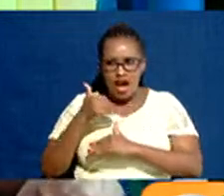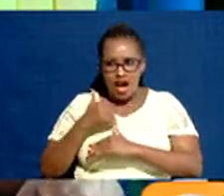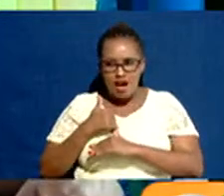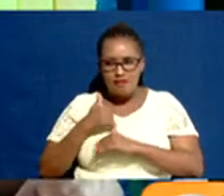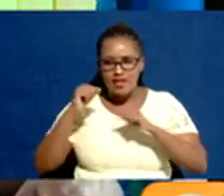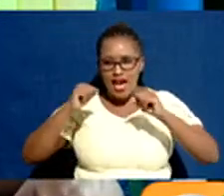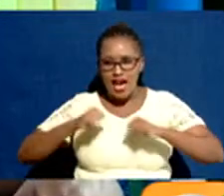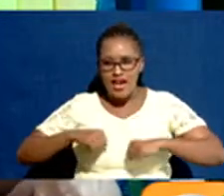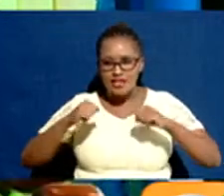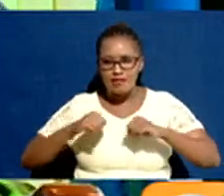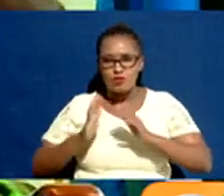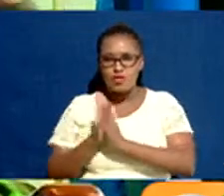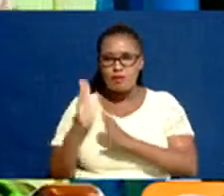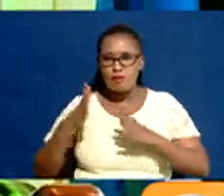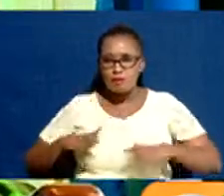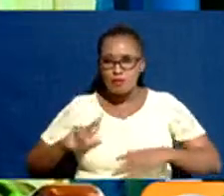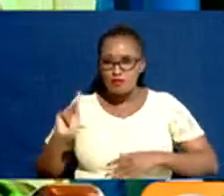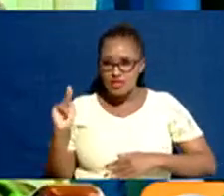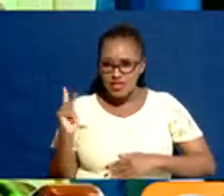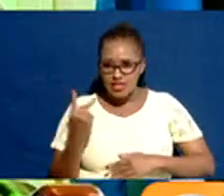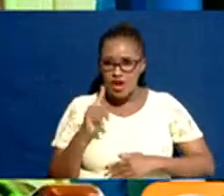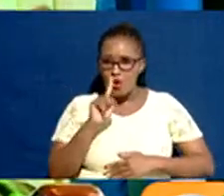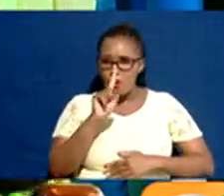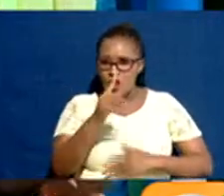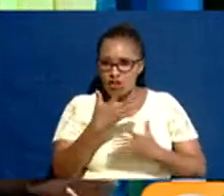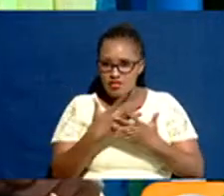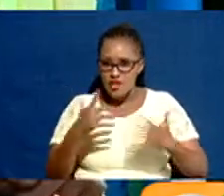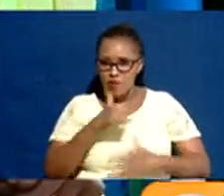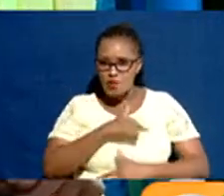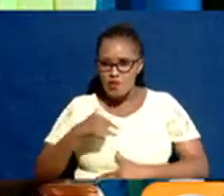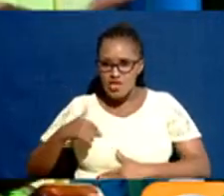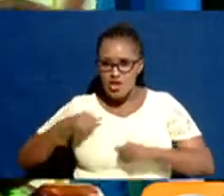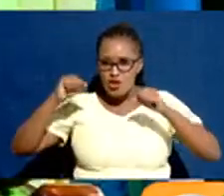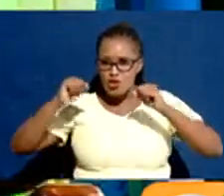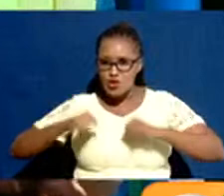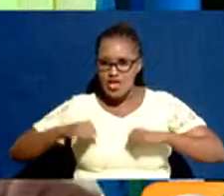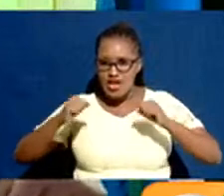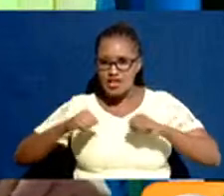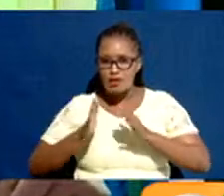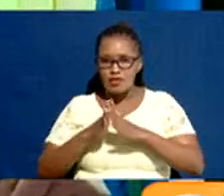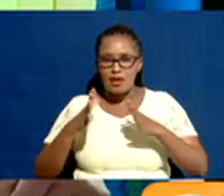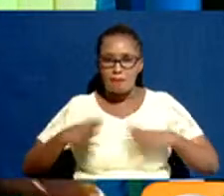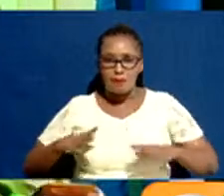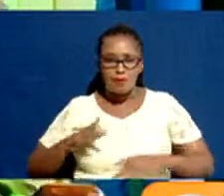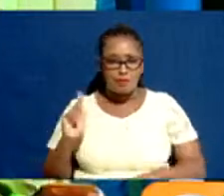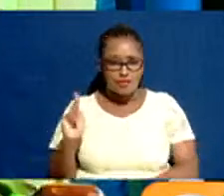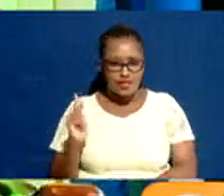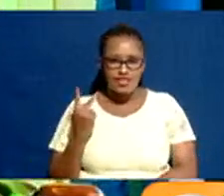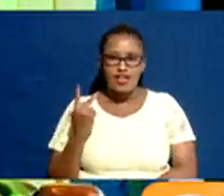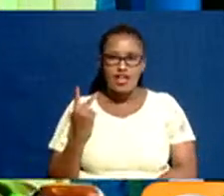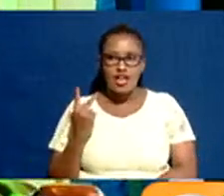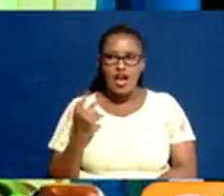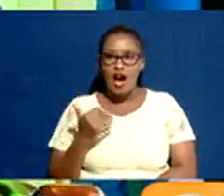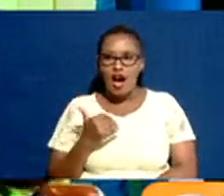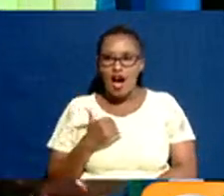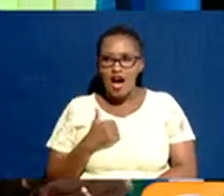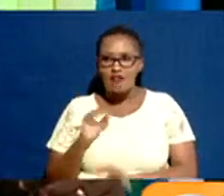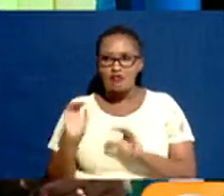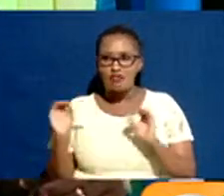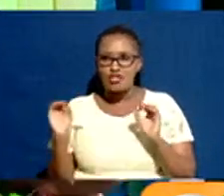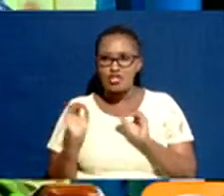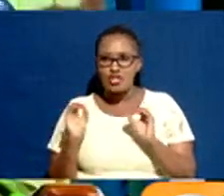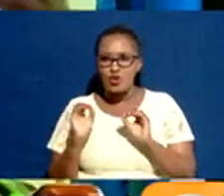people of Kenya. One of the things that we agreed with the people of Kenya is that there will be no brutal evictions